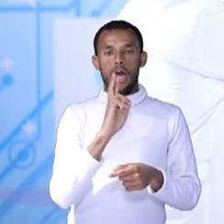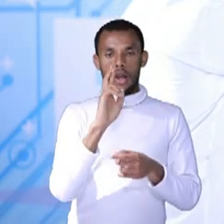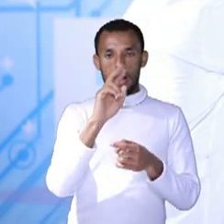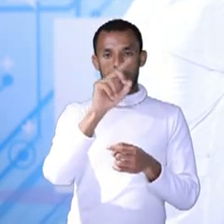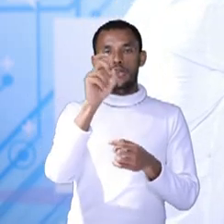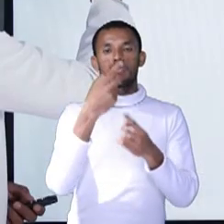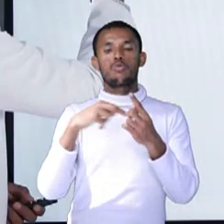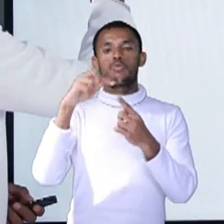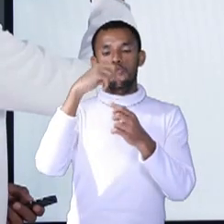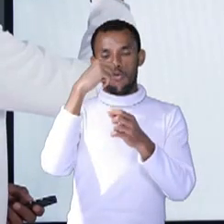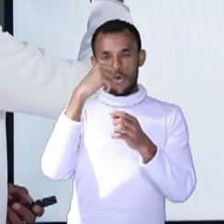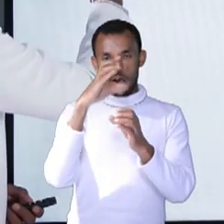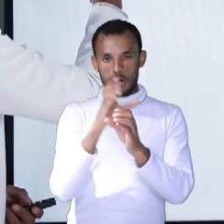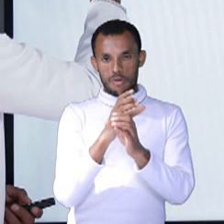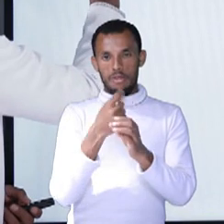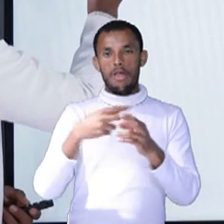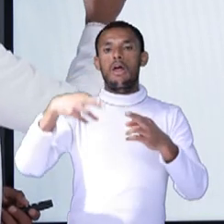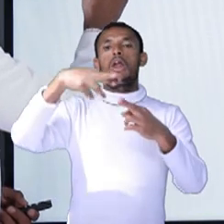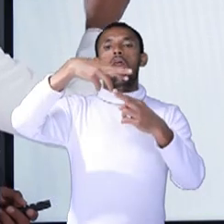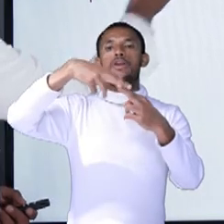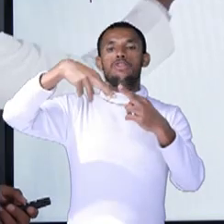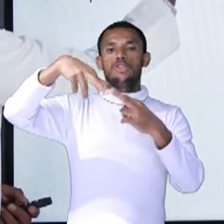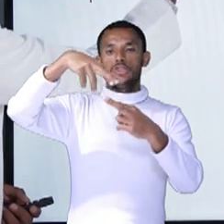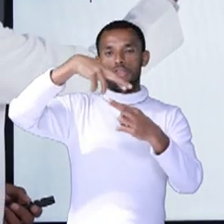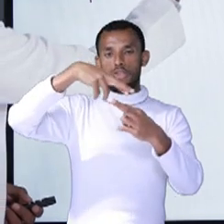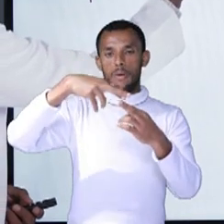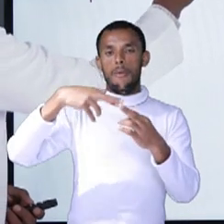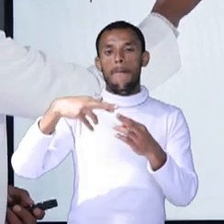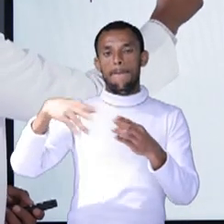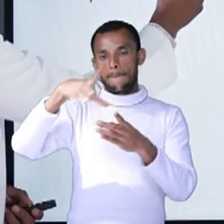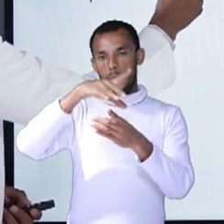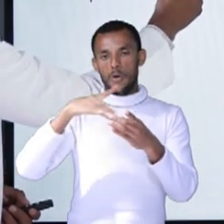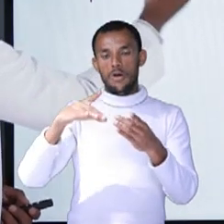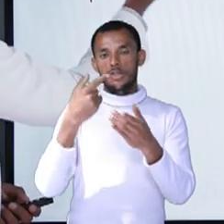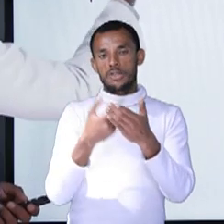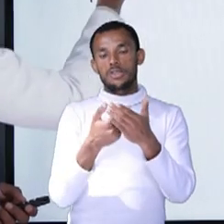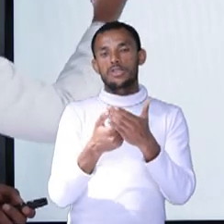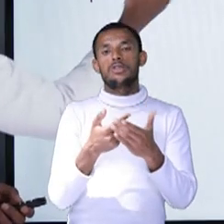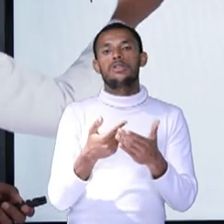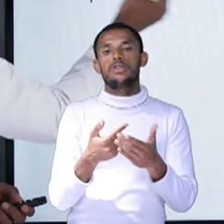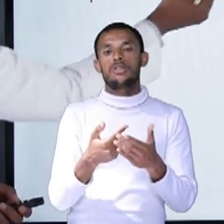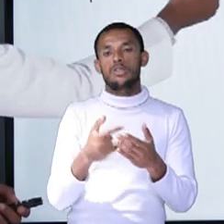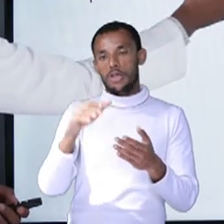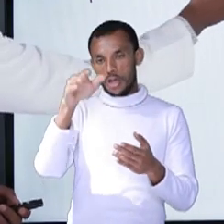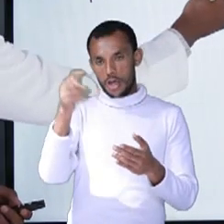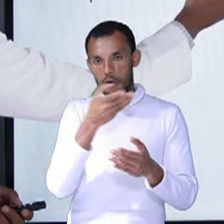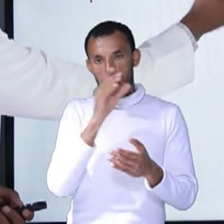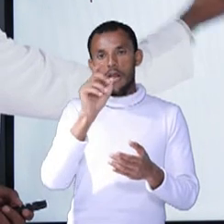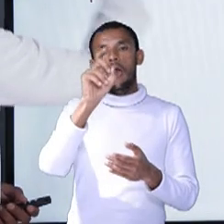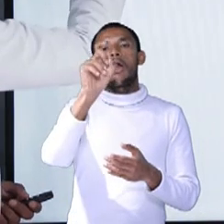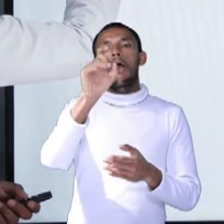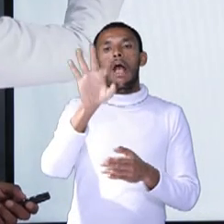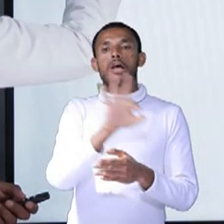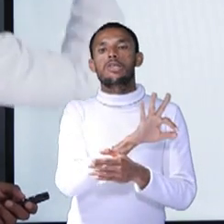calculate the region bounded by this curve and x-axis is